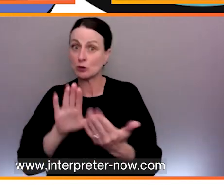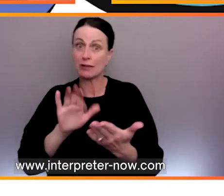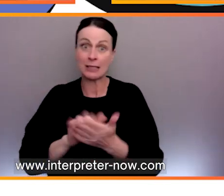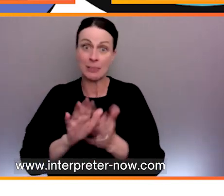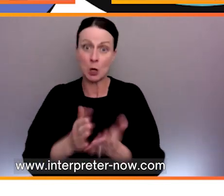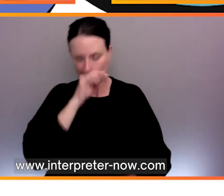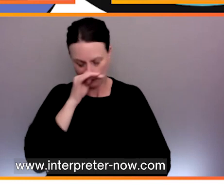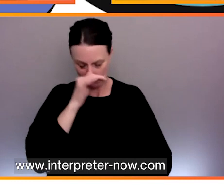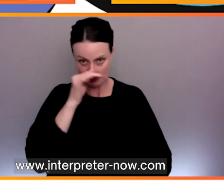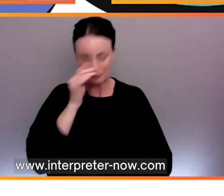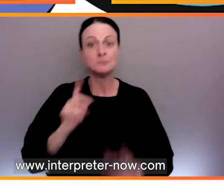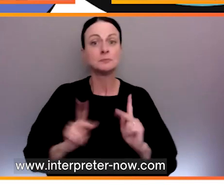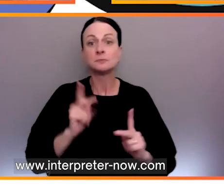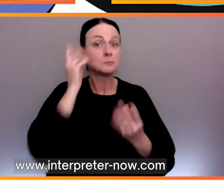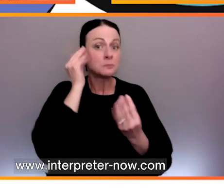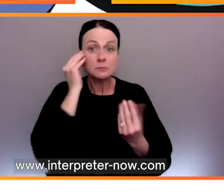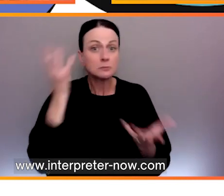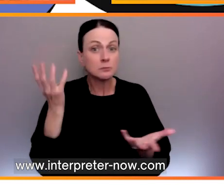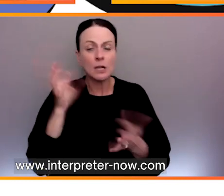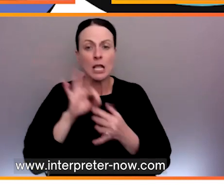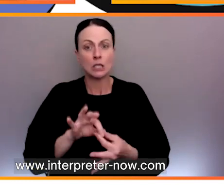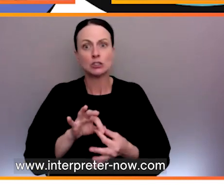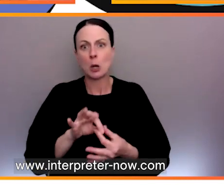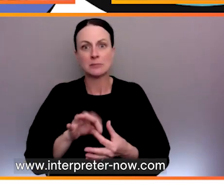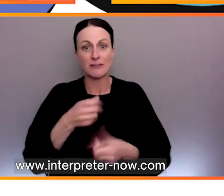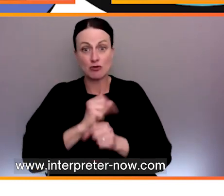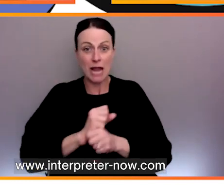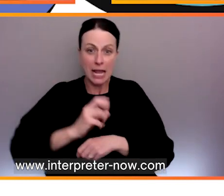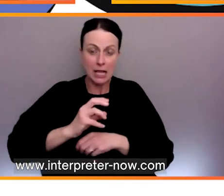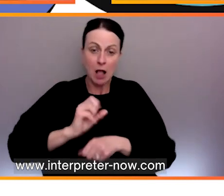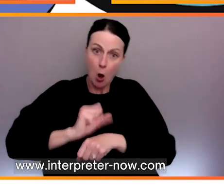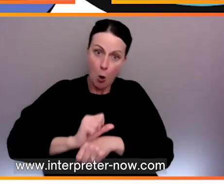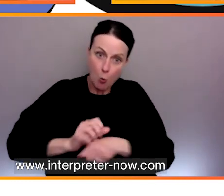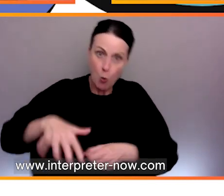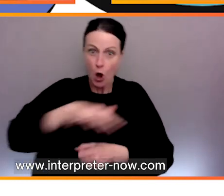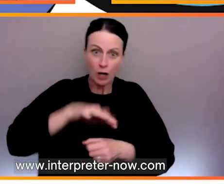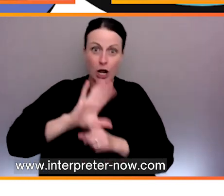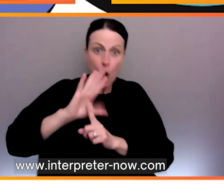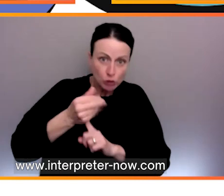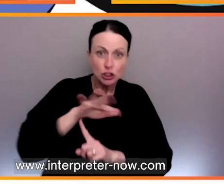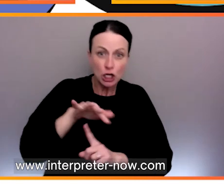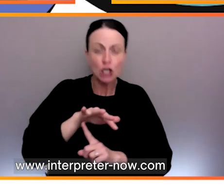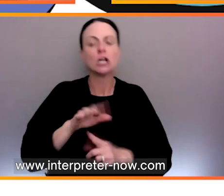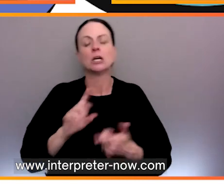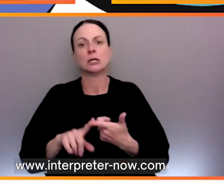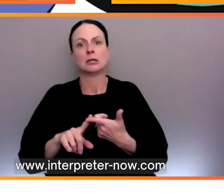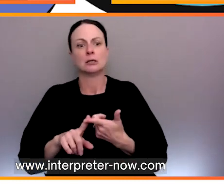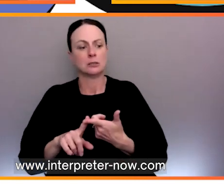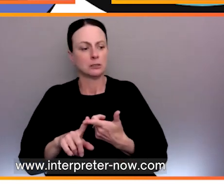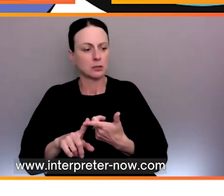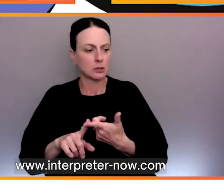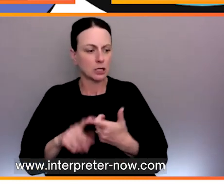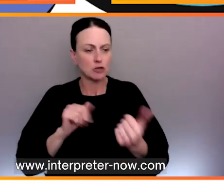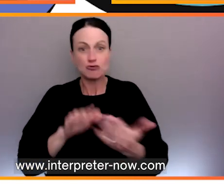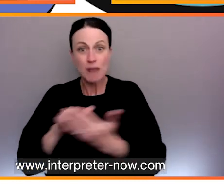thinking about in terms of creating a workplace culture or recreating a workplace culture where you're addressing and then